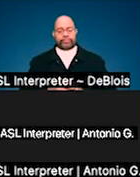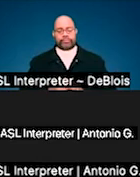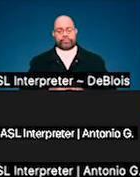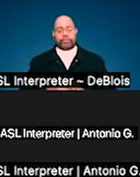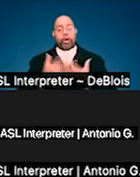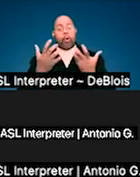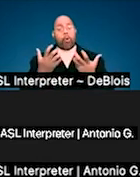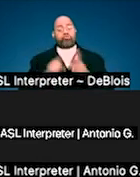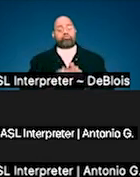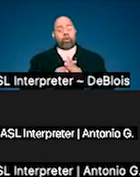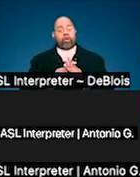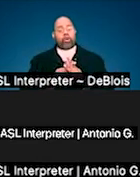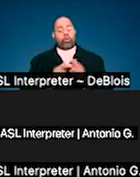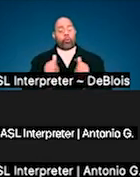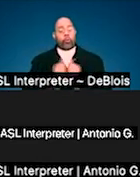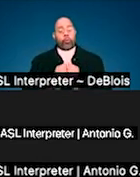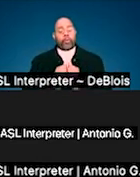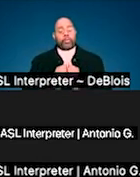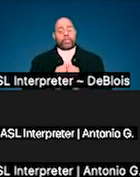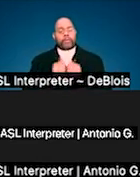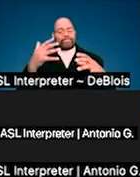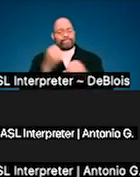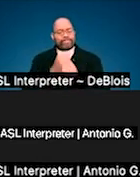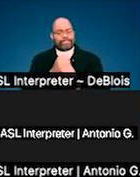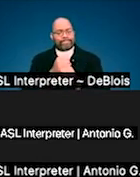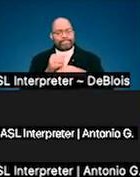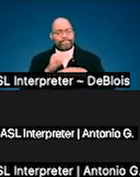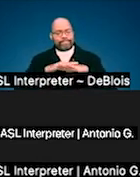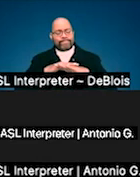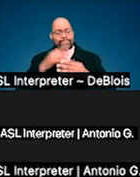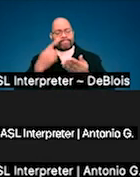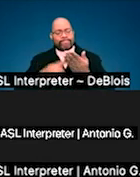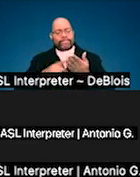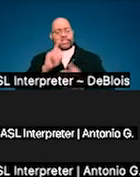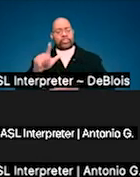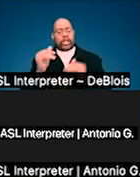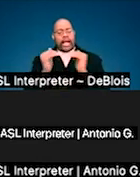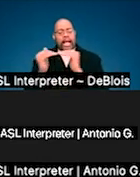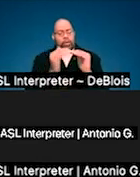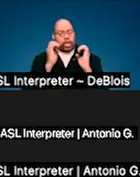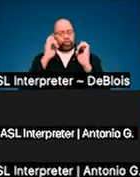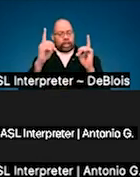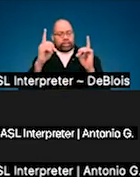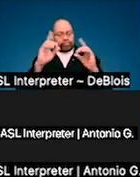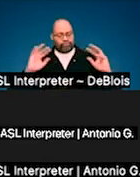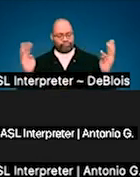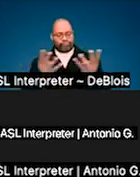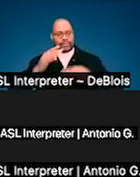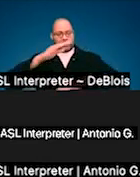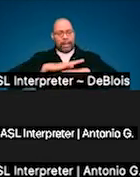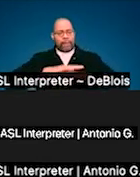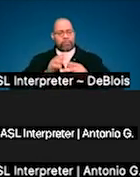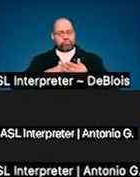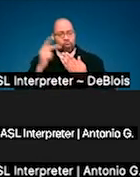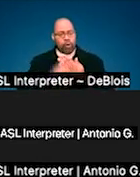like to start with an overview of the Digital Equity Education Roundtables initiative